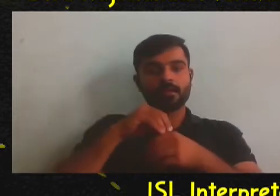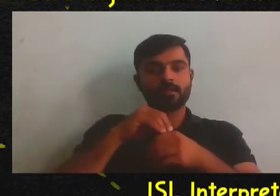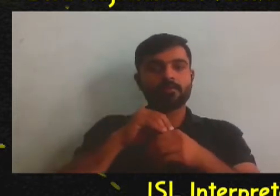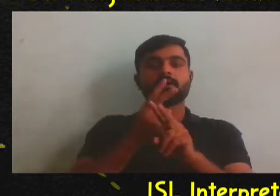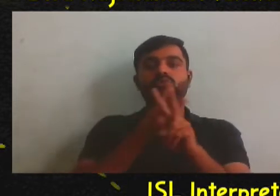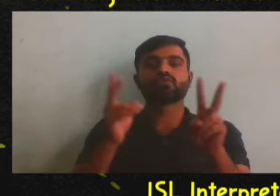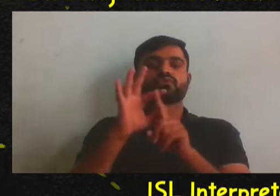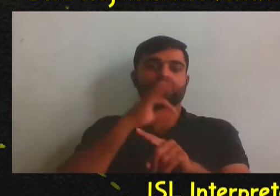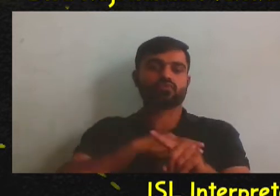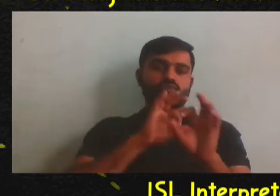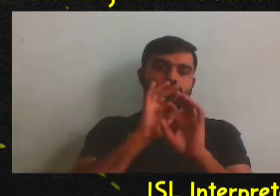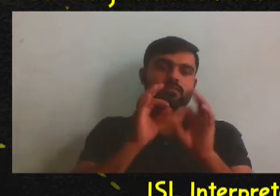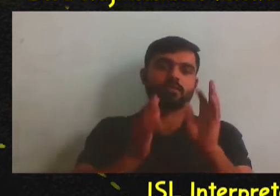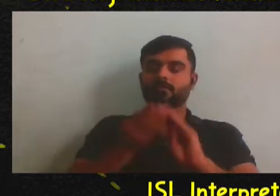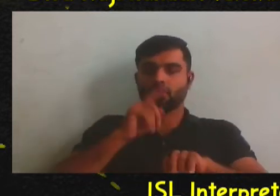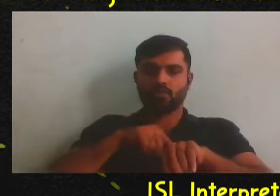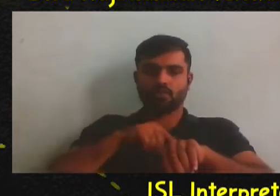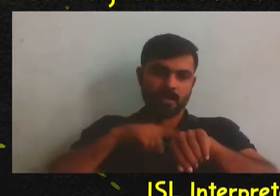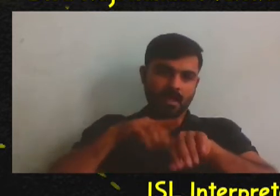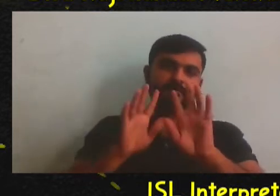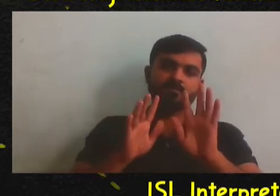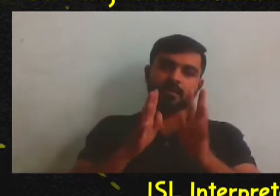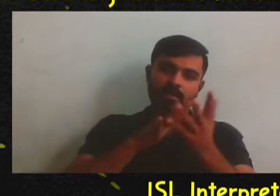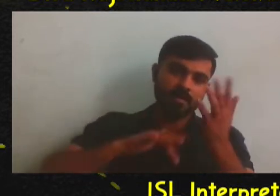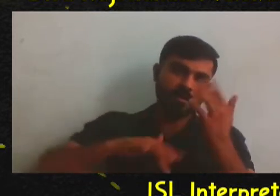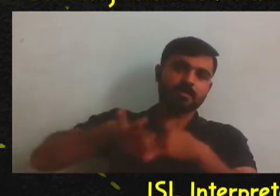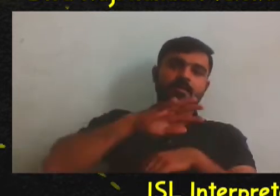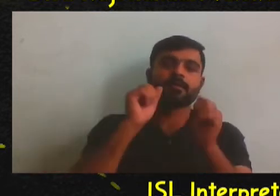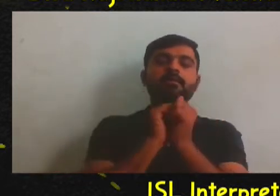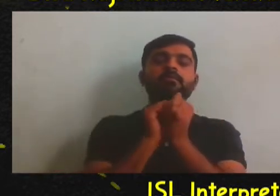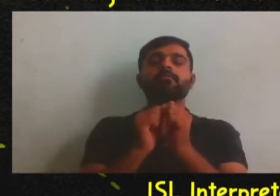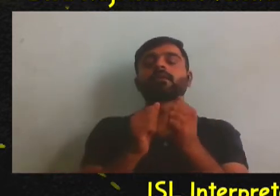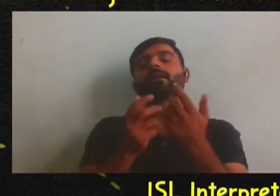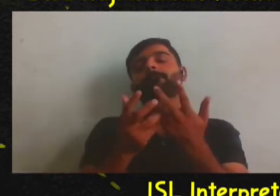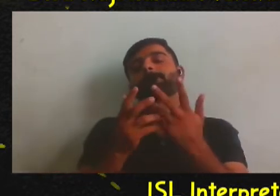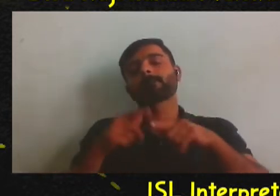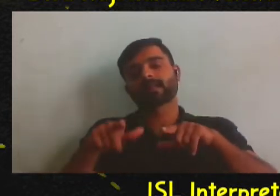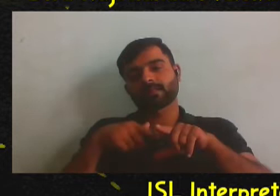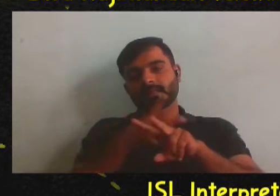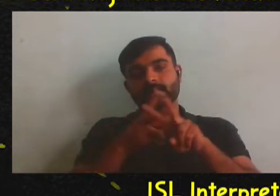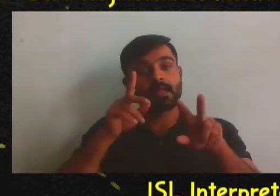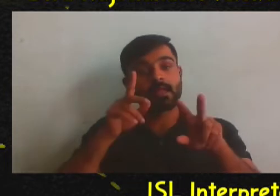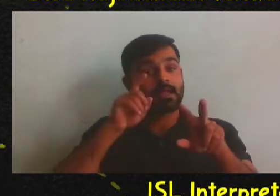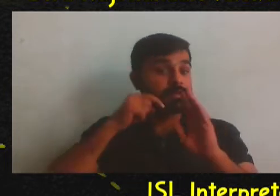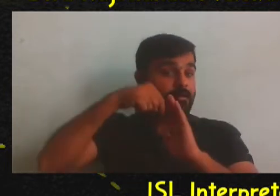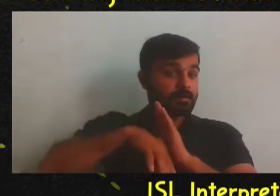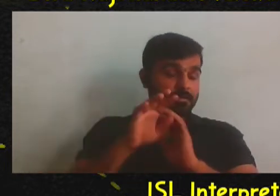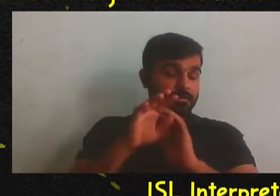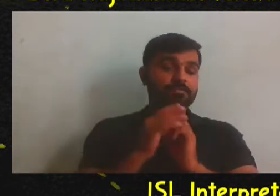nonprofits, where it's more around, like you said, a bit more sanitary, sex education,